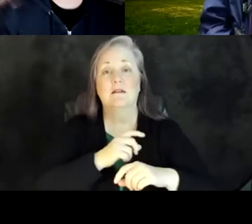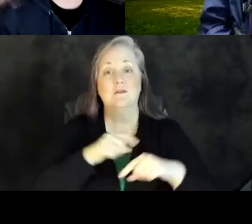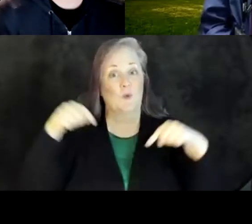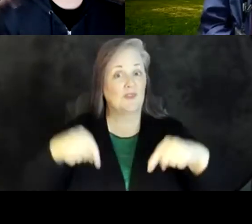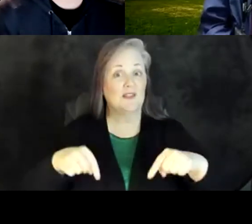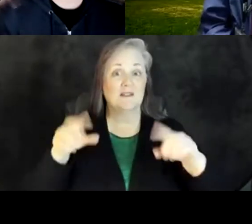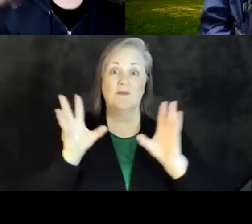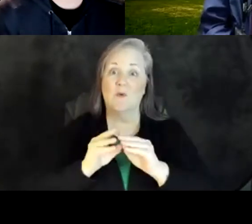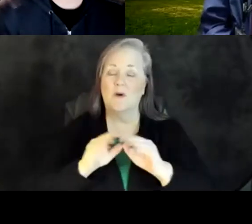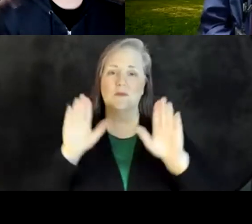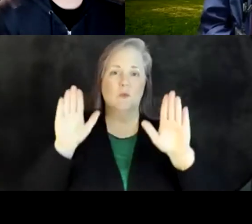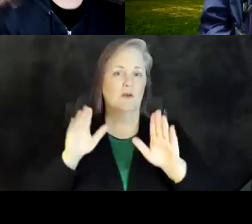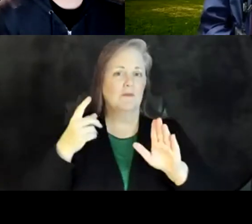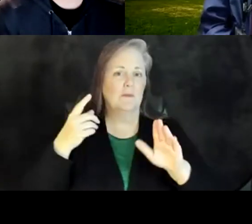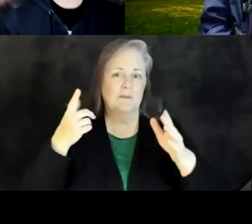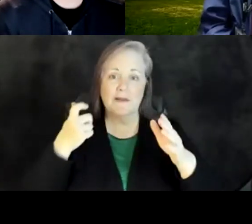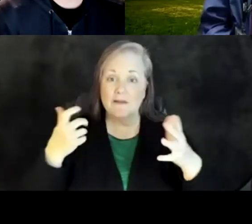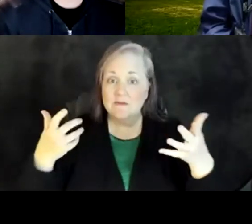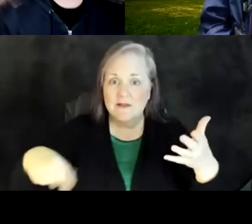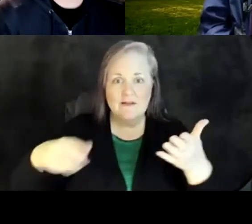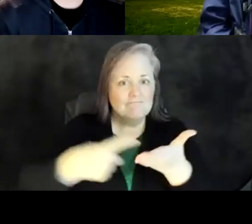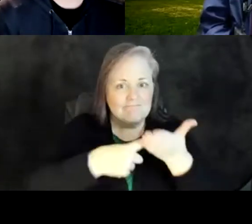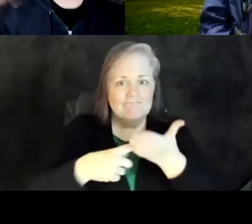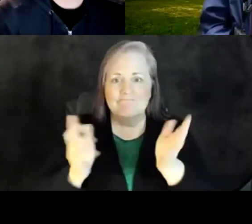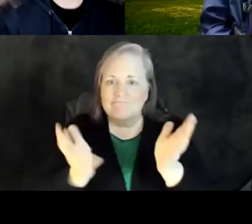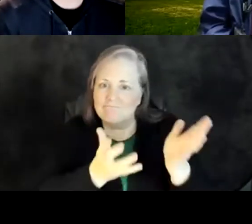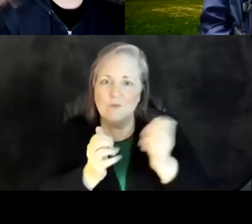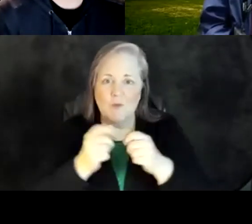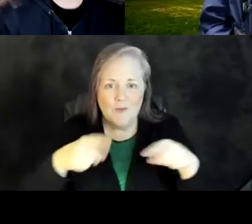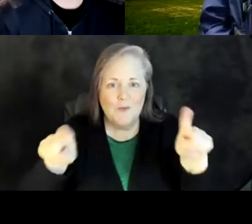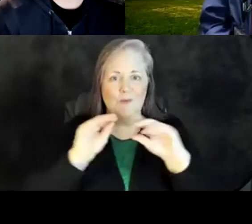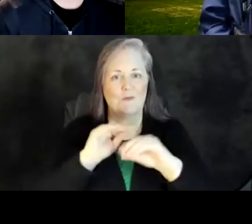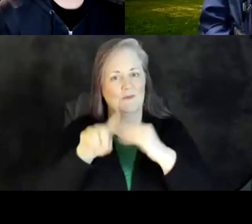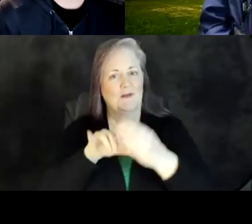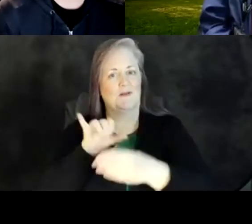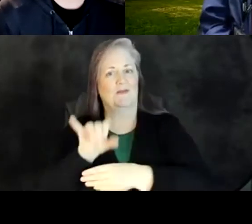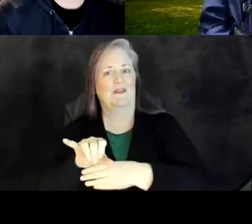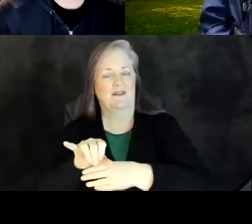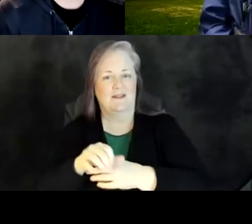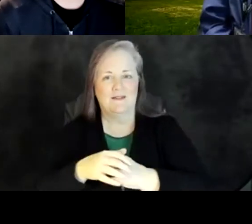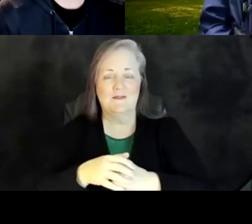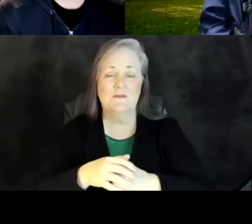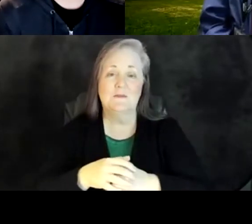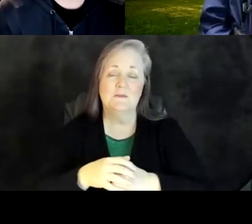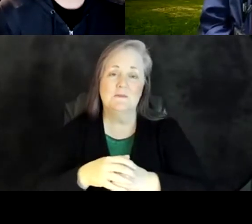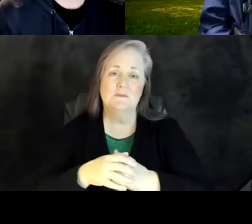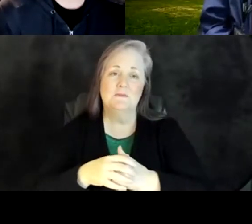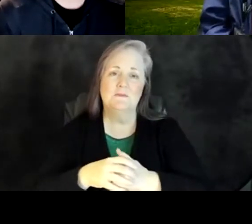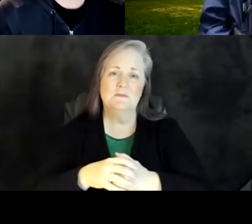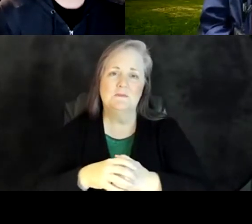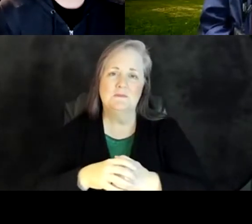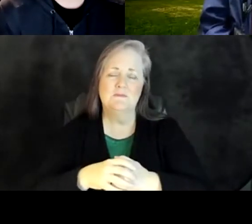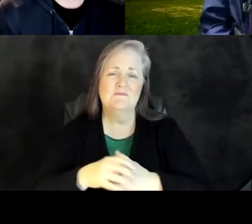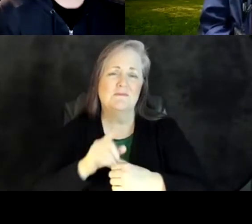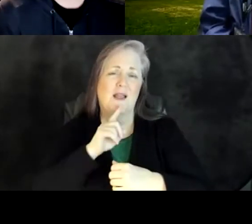forums, is that we can talk about it a little bit more. And I think that I would